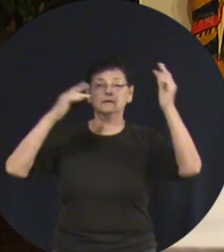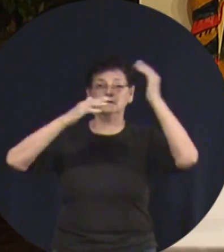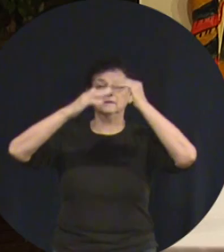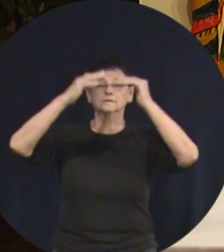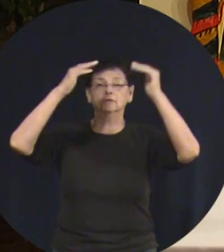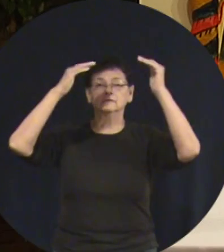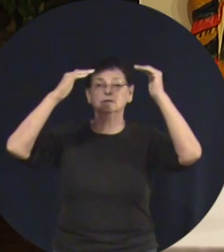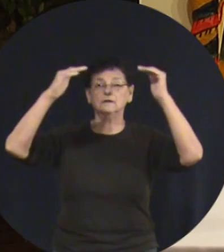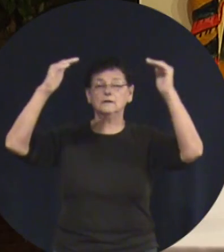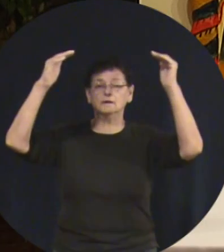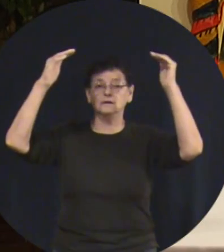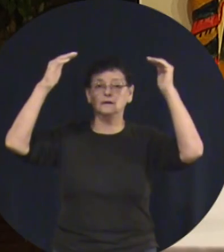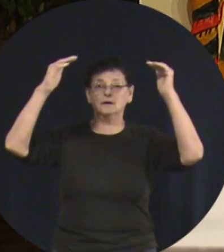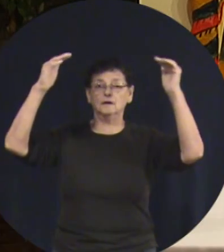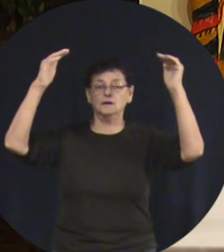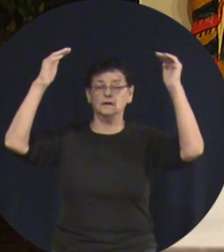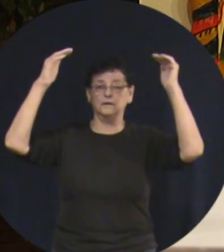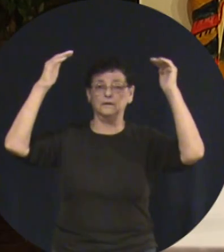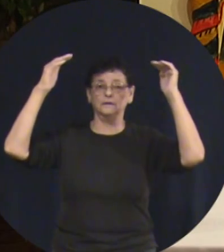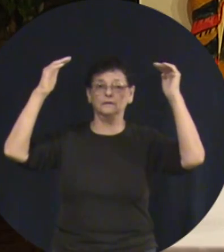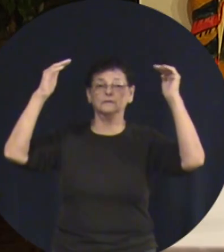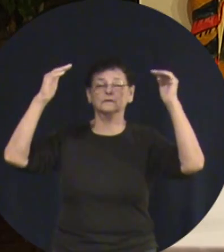Hosanna in the